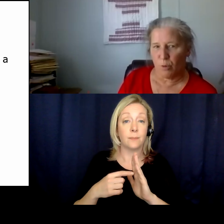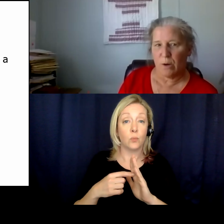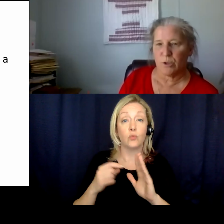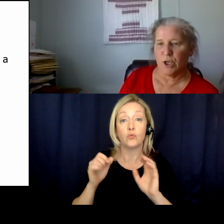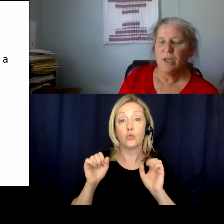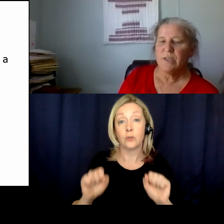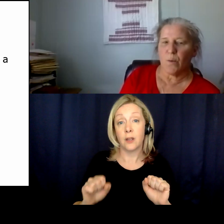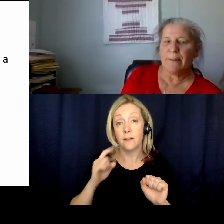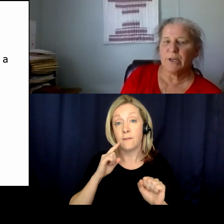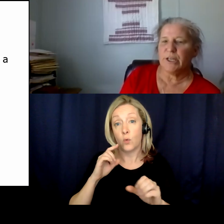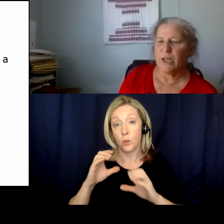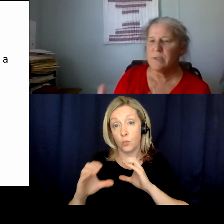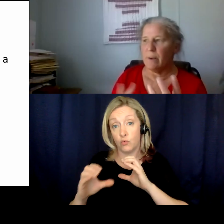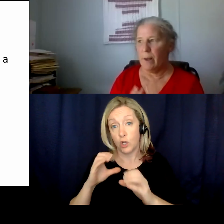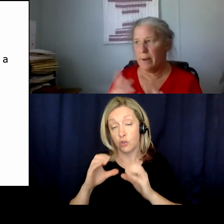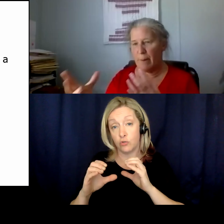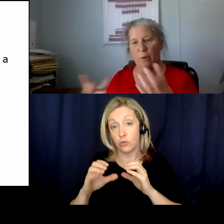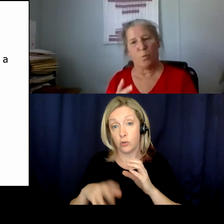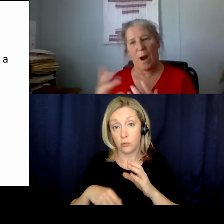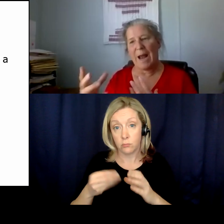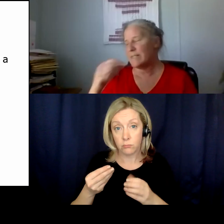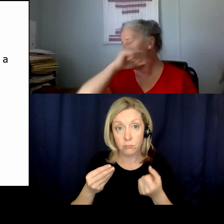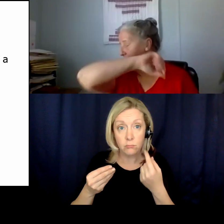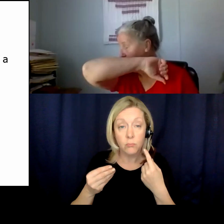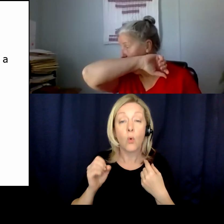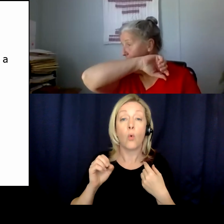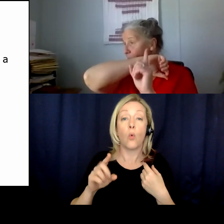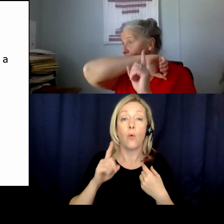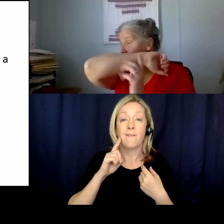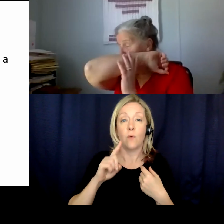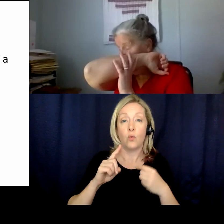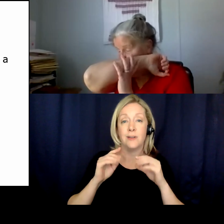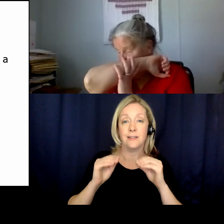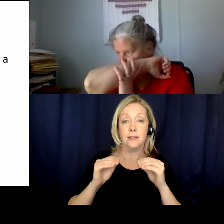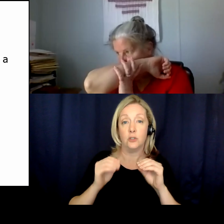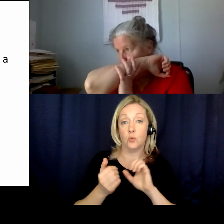instructional approach. So I'm going to use it in both ways.